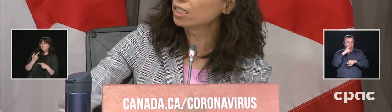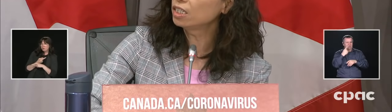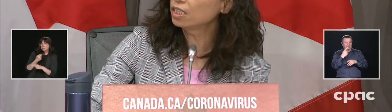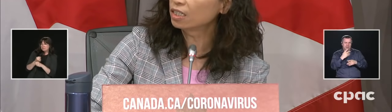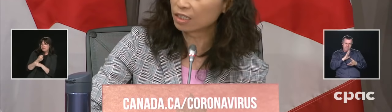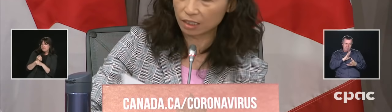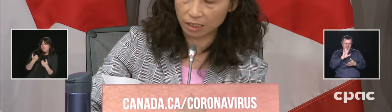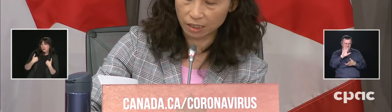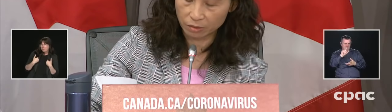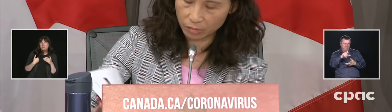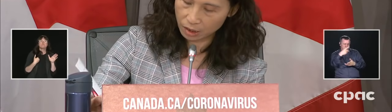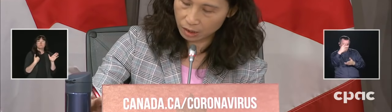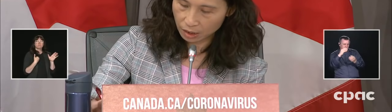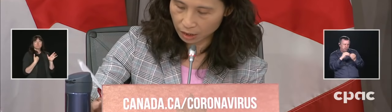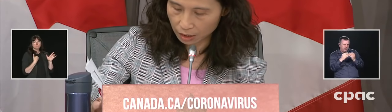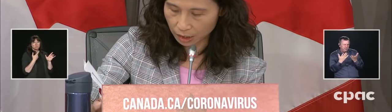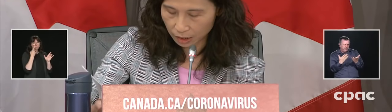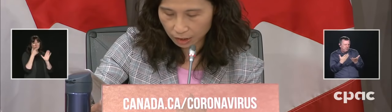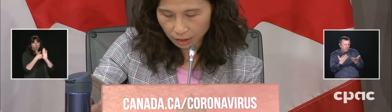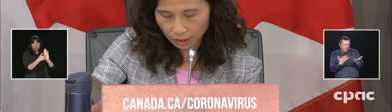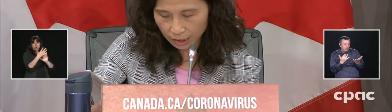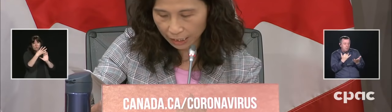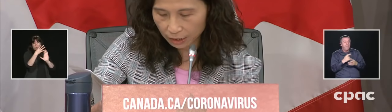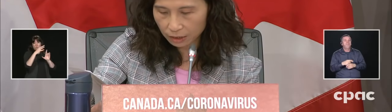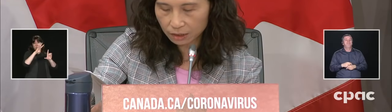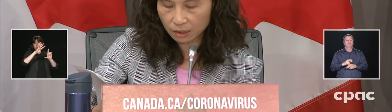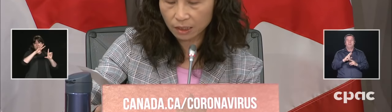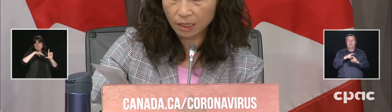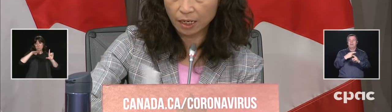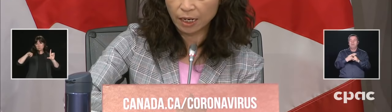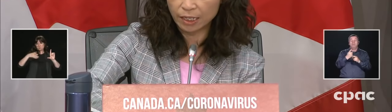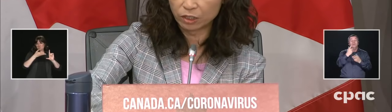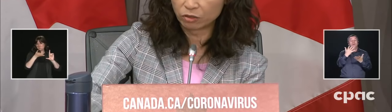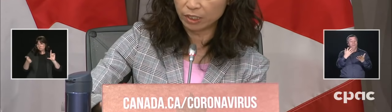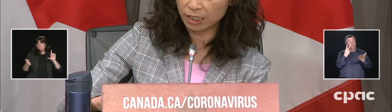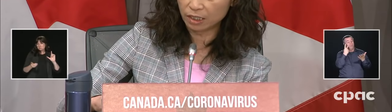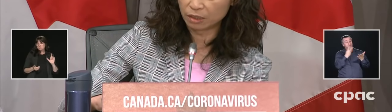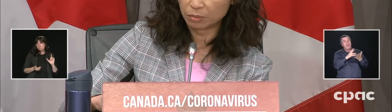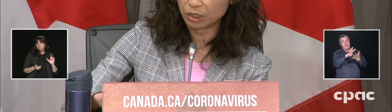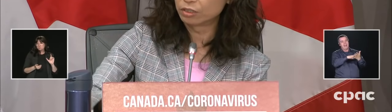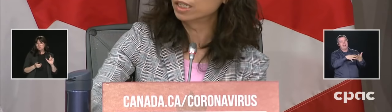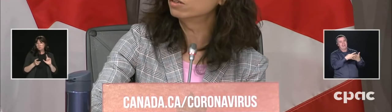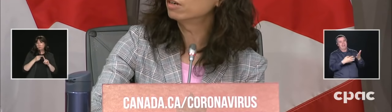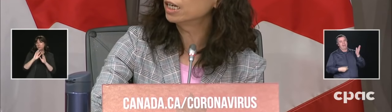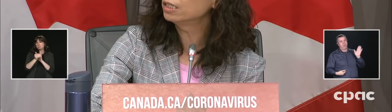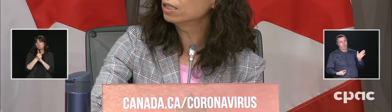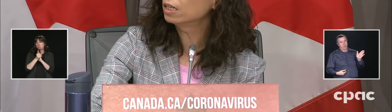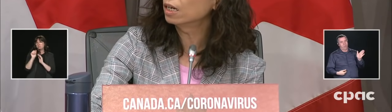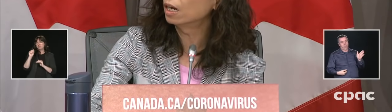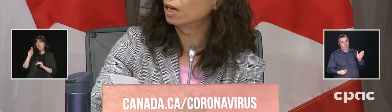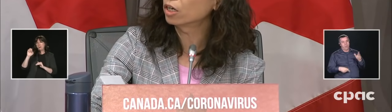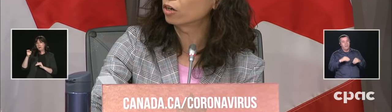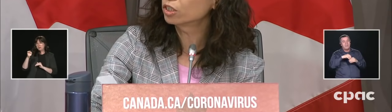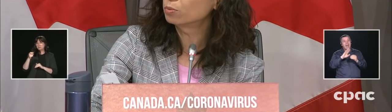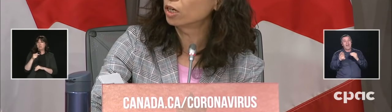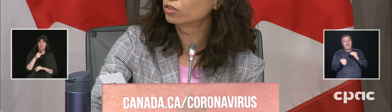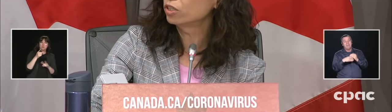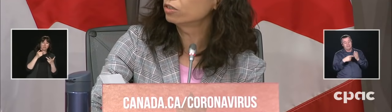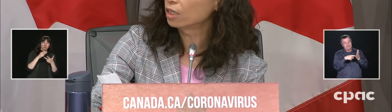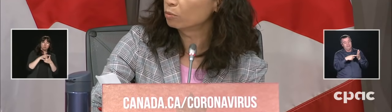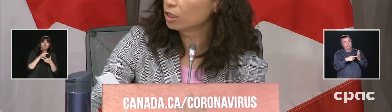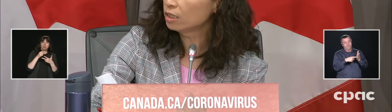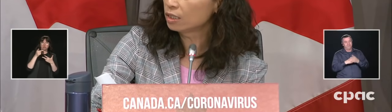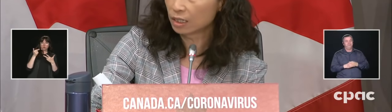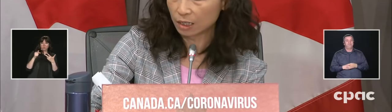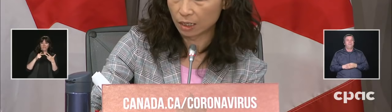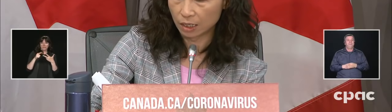you see in, I think, in the annex. And the green, the blue, and the red correspond to